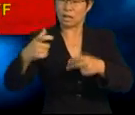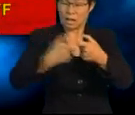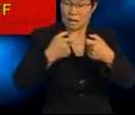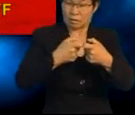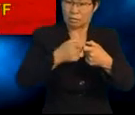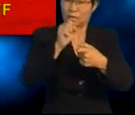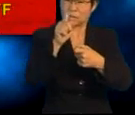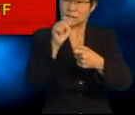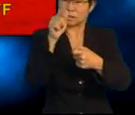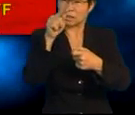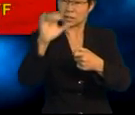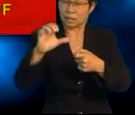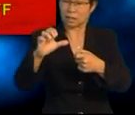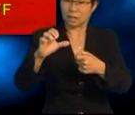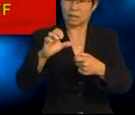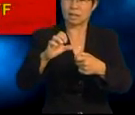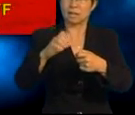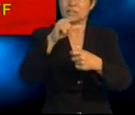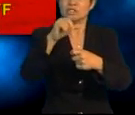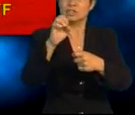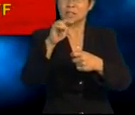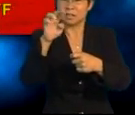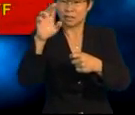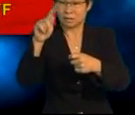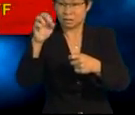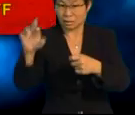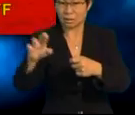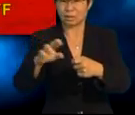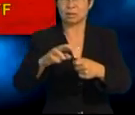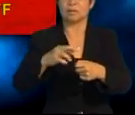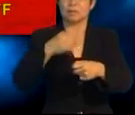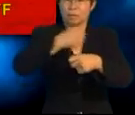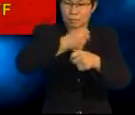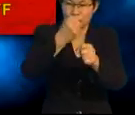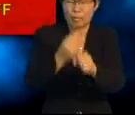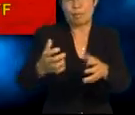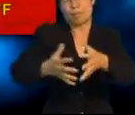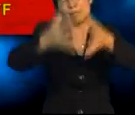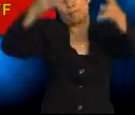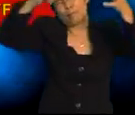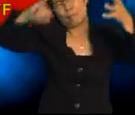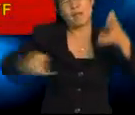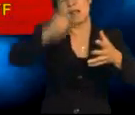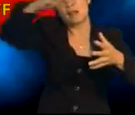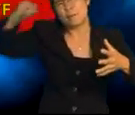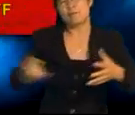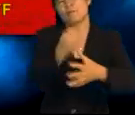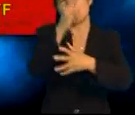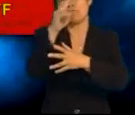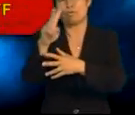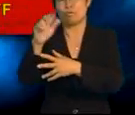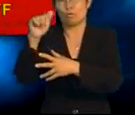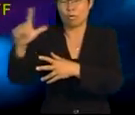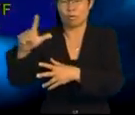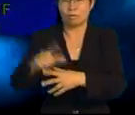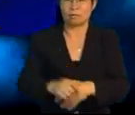generator, which is able to produce a potential difference of millions of volts.